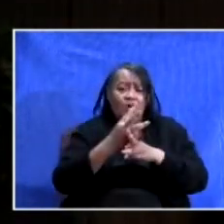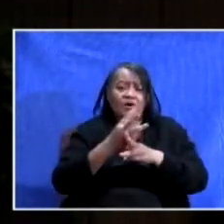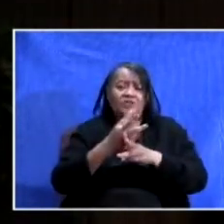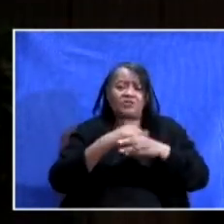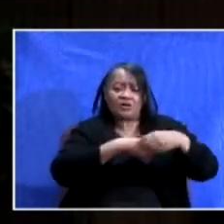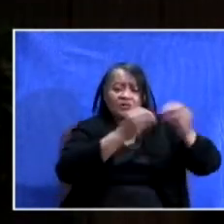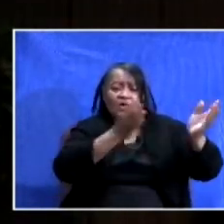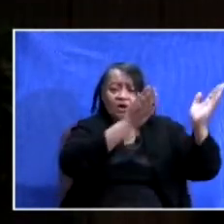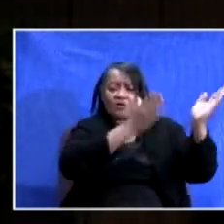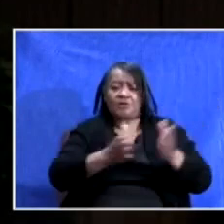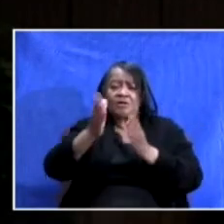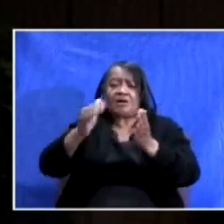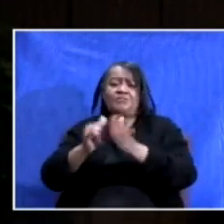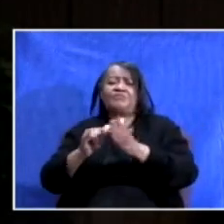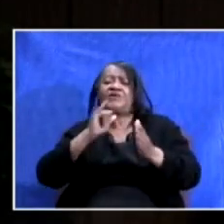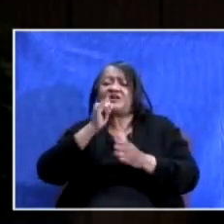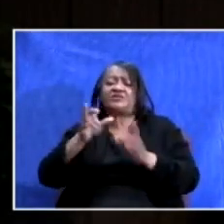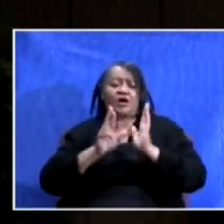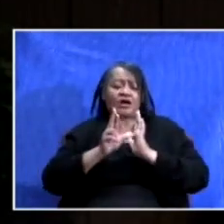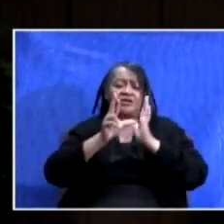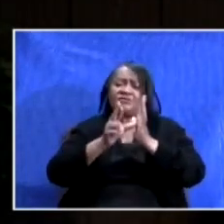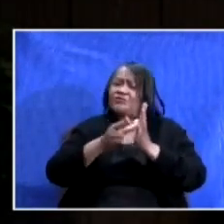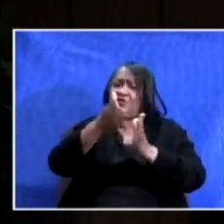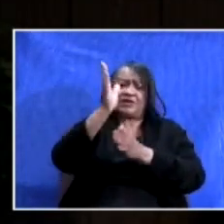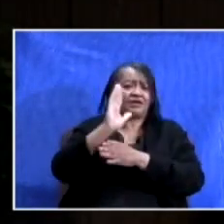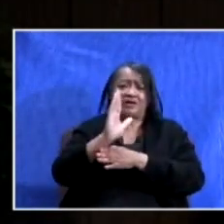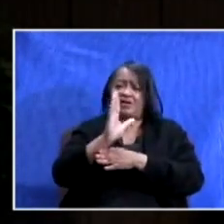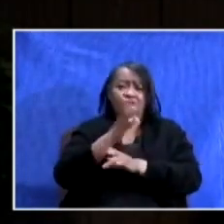and arranged like that, that does not reflect God.